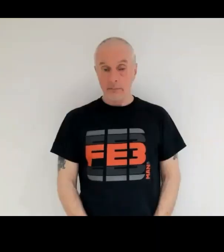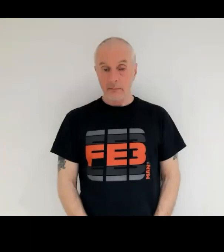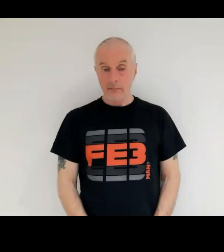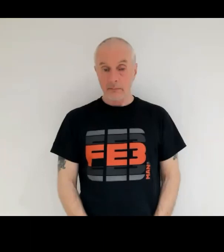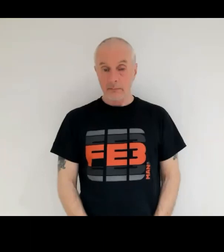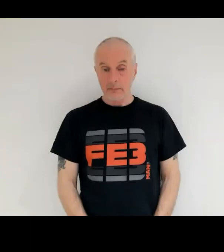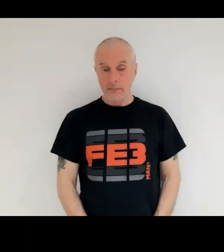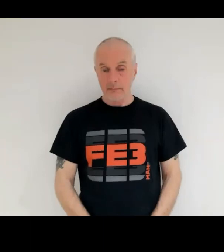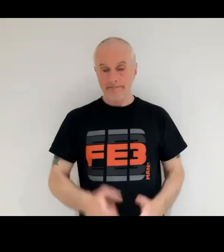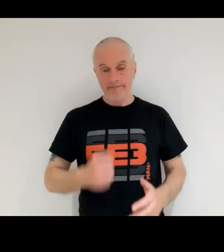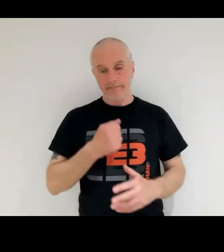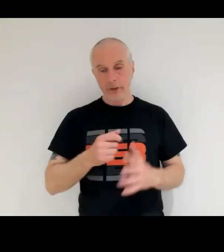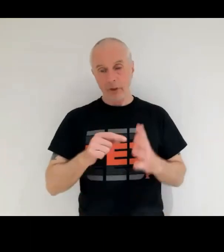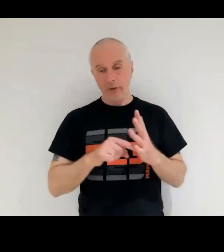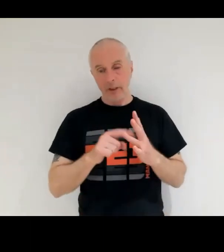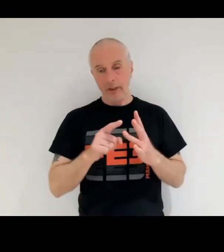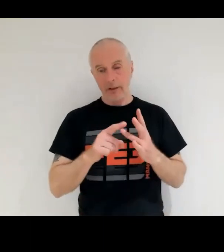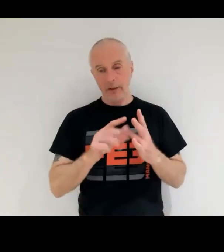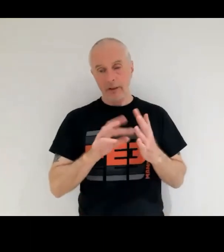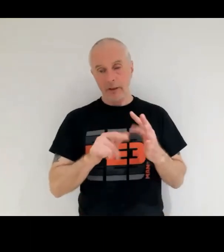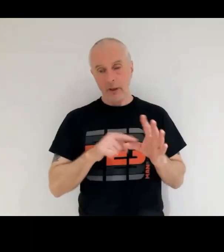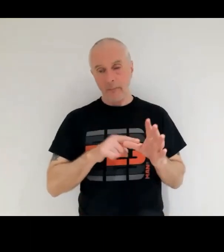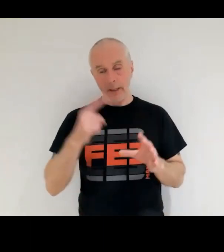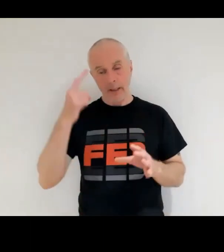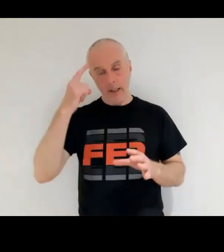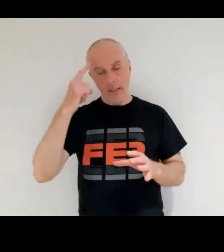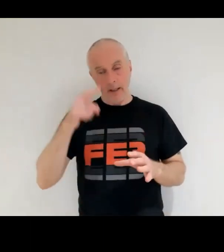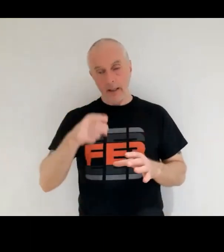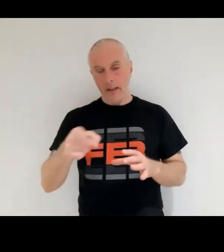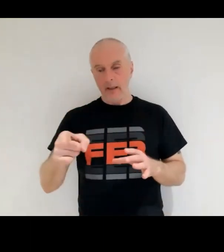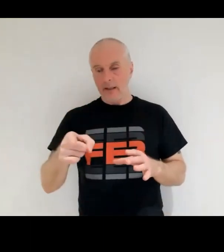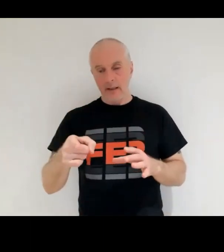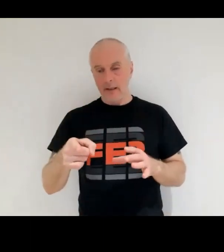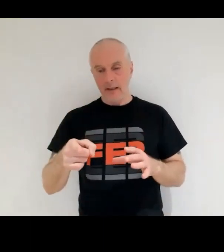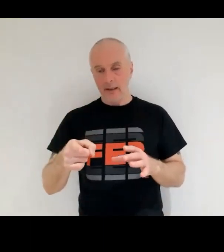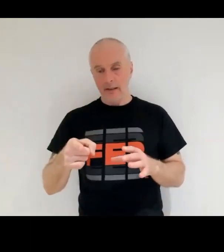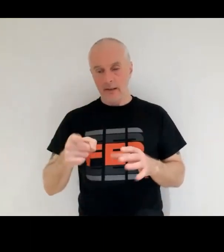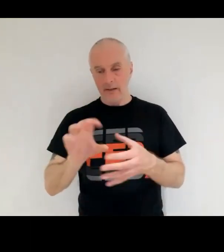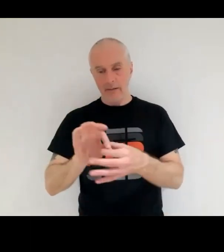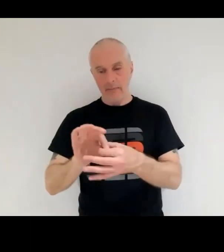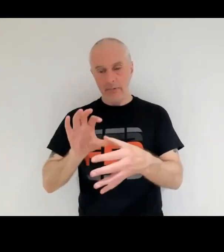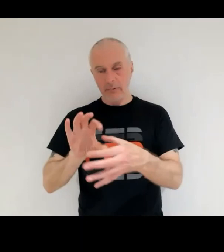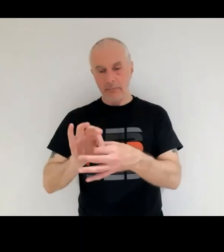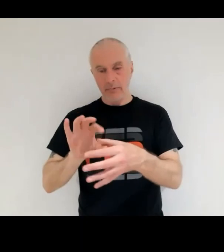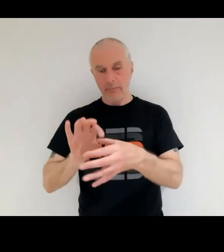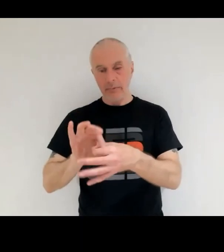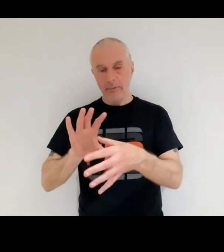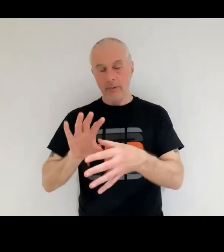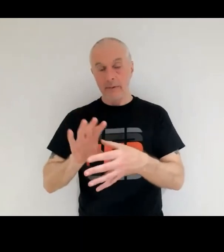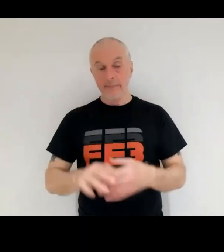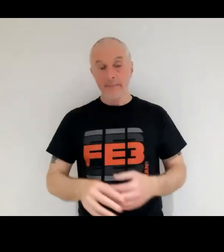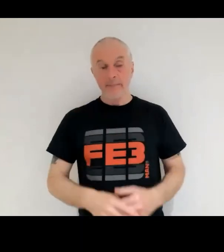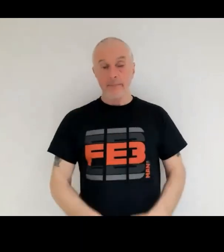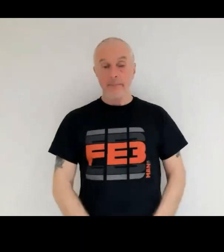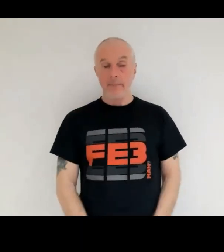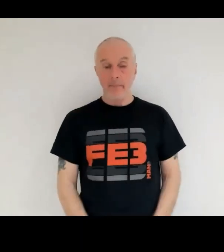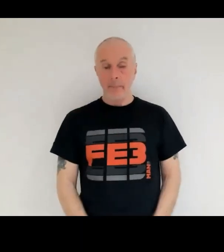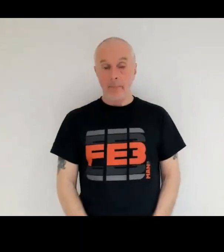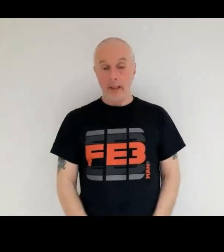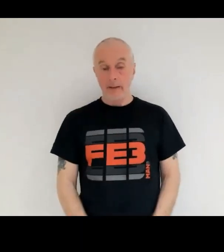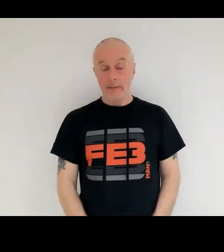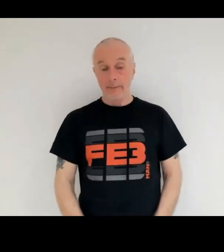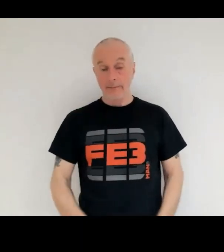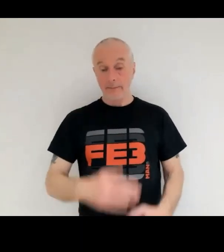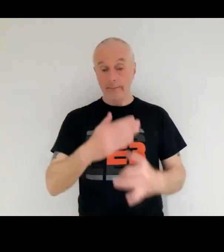Sorry, Tommy, I think you just broke up towards the end there, but I think we got the gist of the answer. And on that note, I think what we're going to do is we're just going to finish off with a